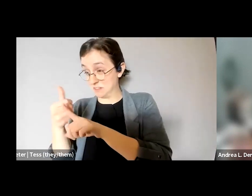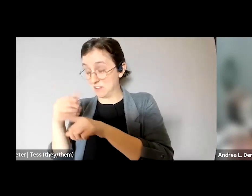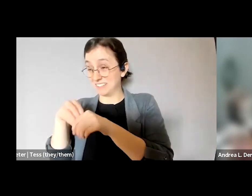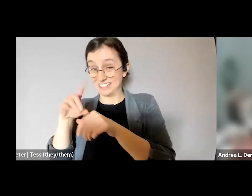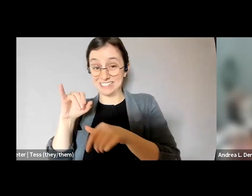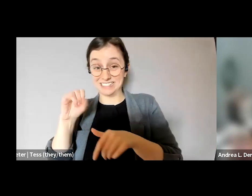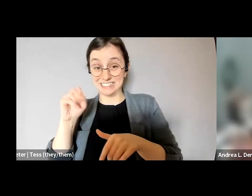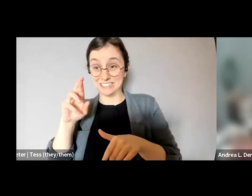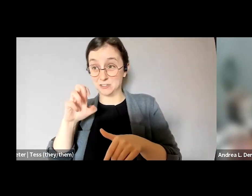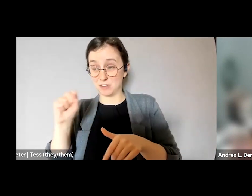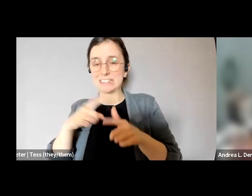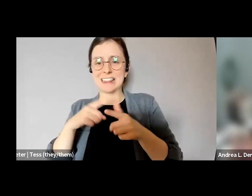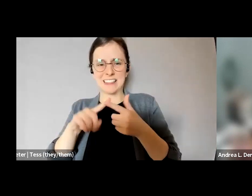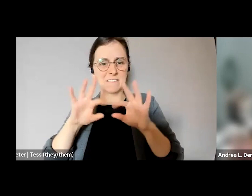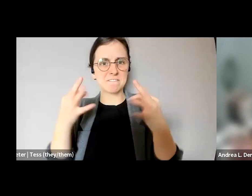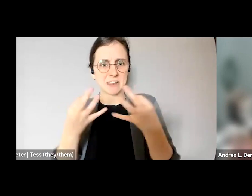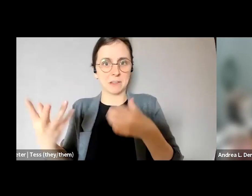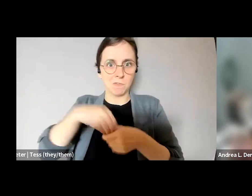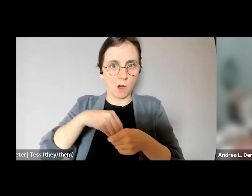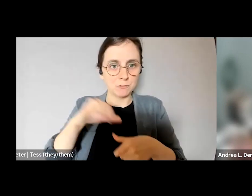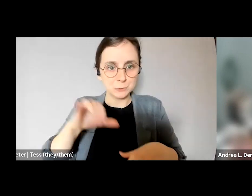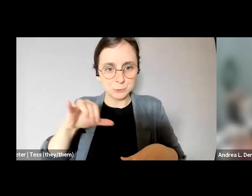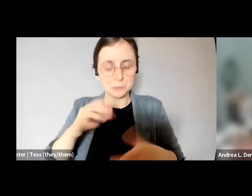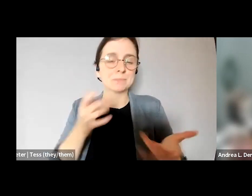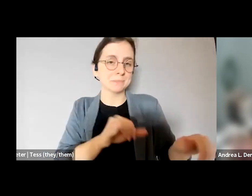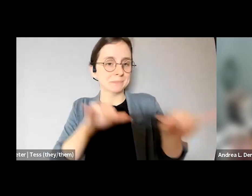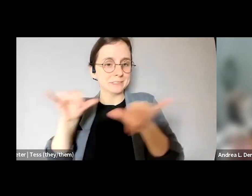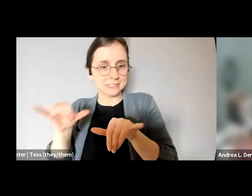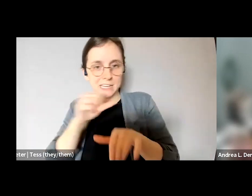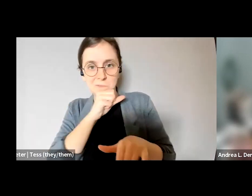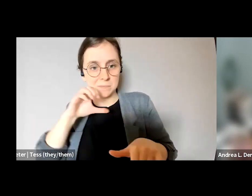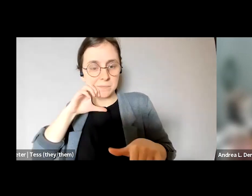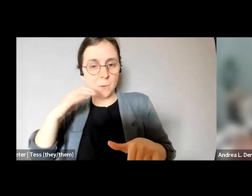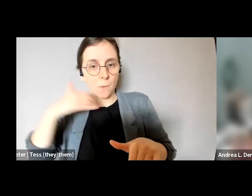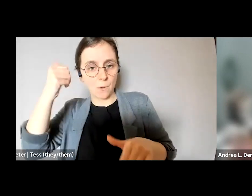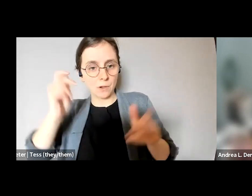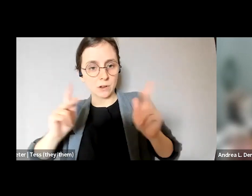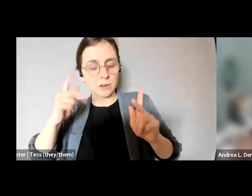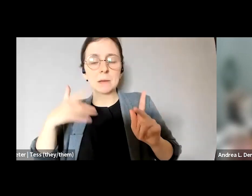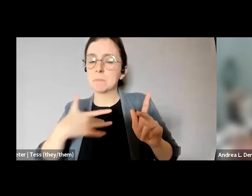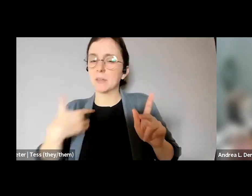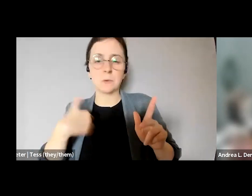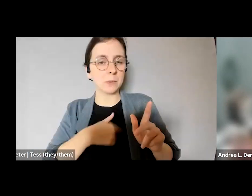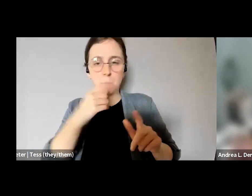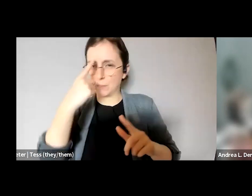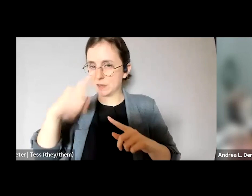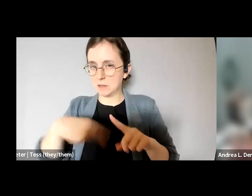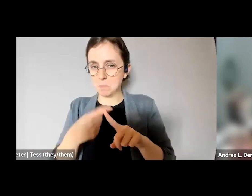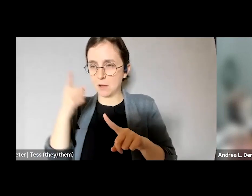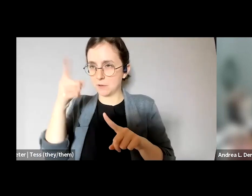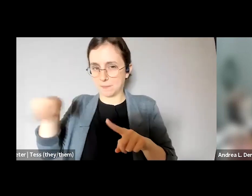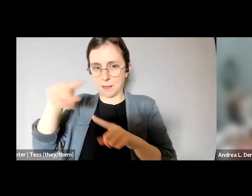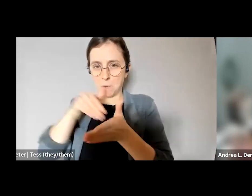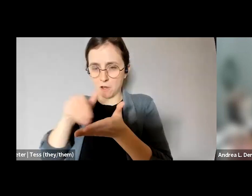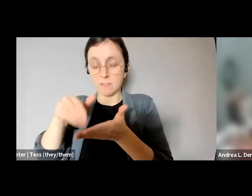in the system. The same for the elderly, right? I think is probably a population we don't think about as much, but the elderly, if